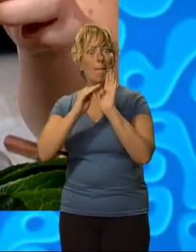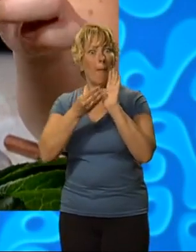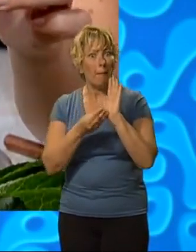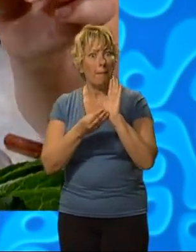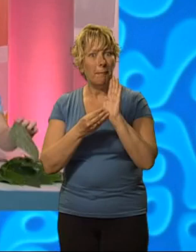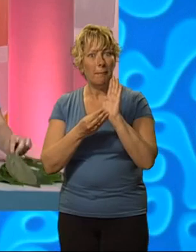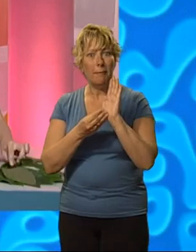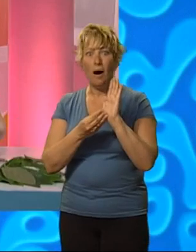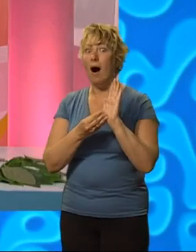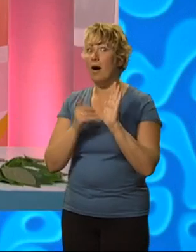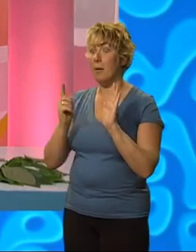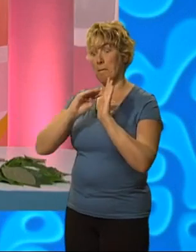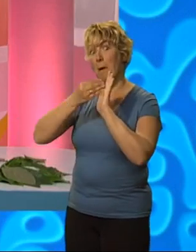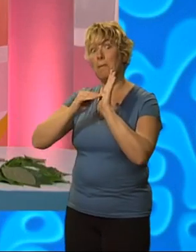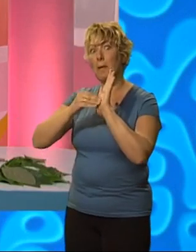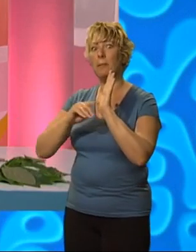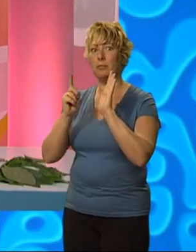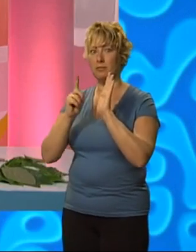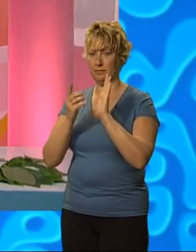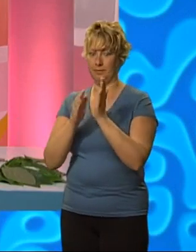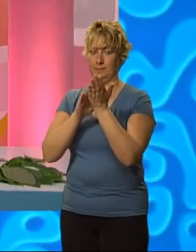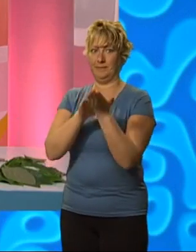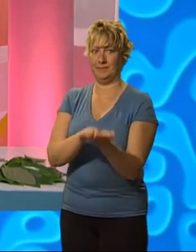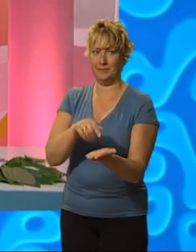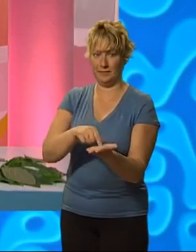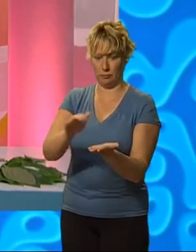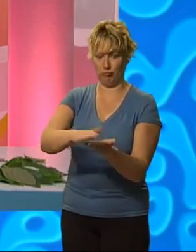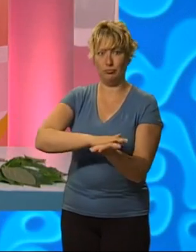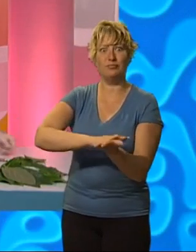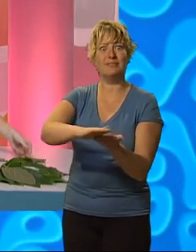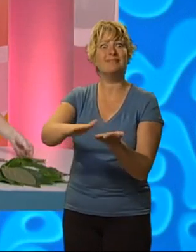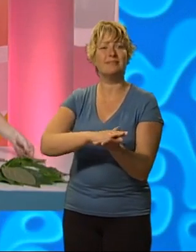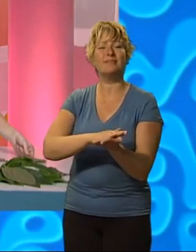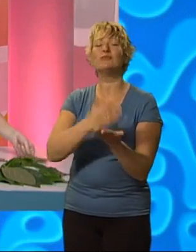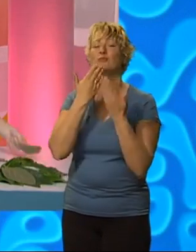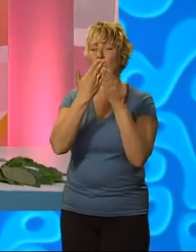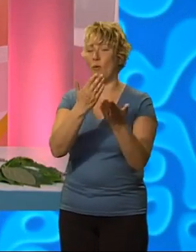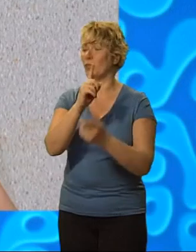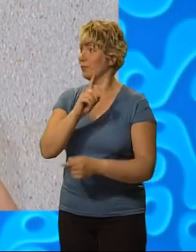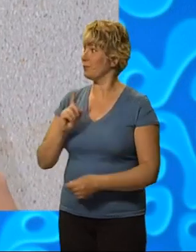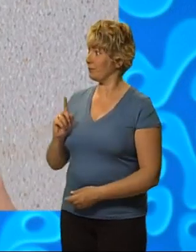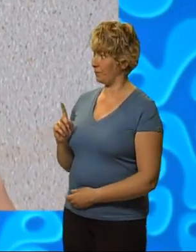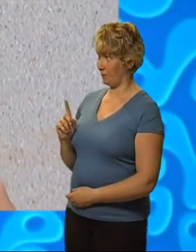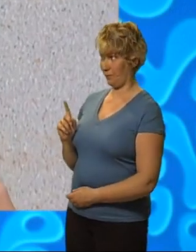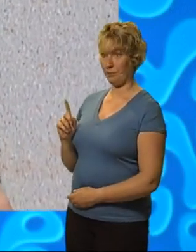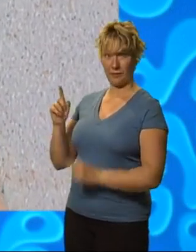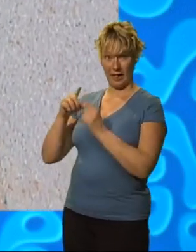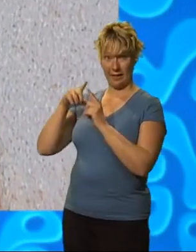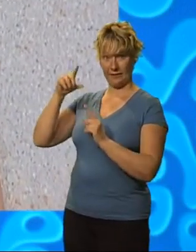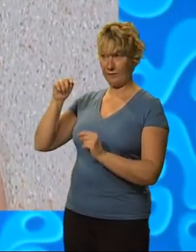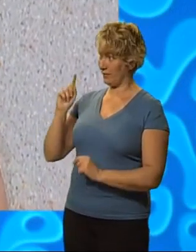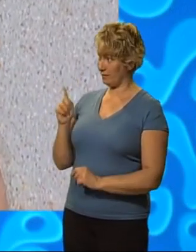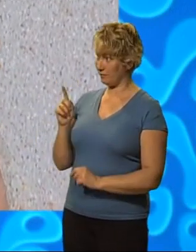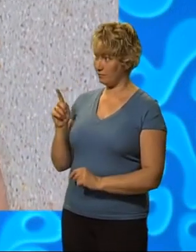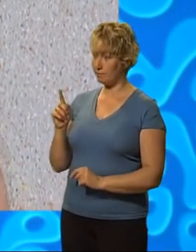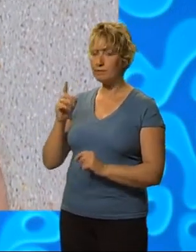bumps. And I can use those lumps and bumps to make a print of a leaf. I'll show you how. I'll start with this leaf here and make